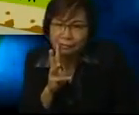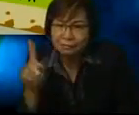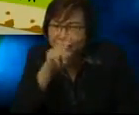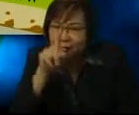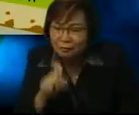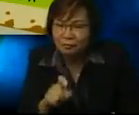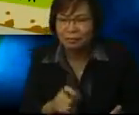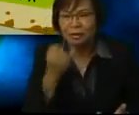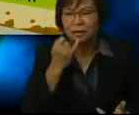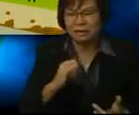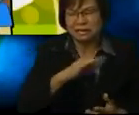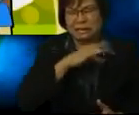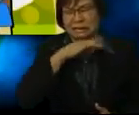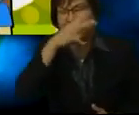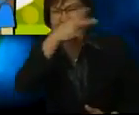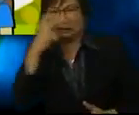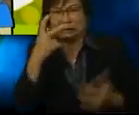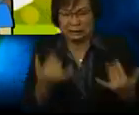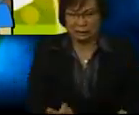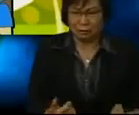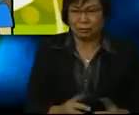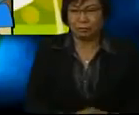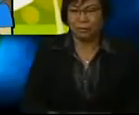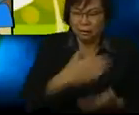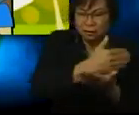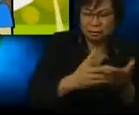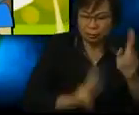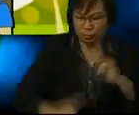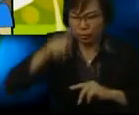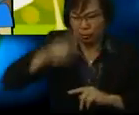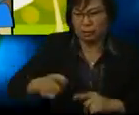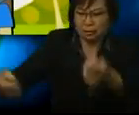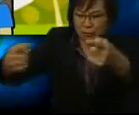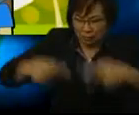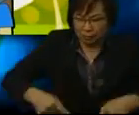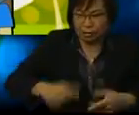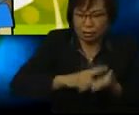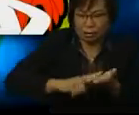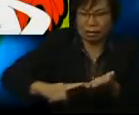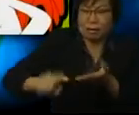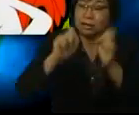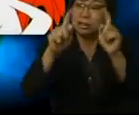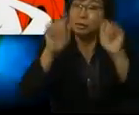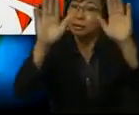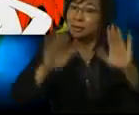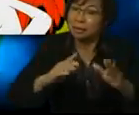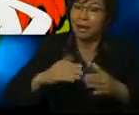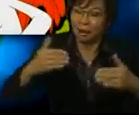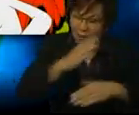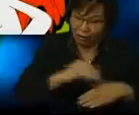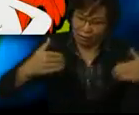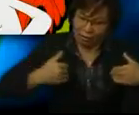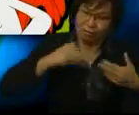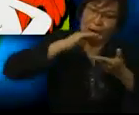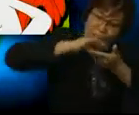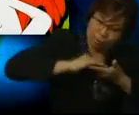It's ugly now. Some people must have come over here last weekend and had a picnic. Humans